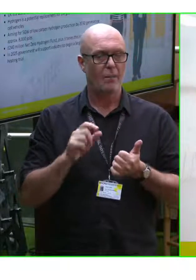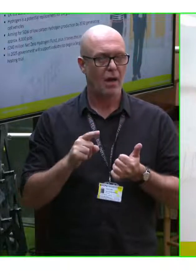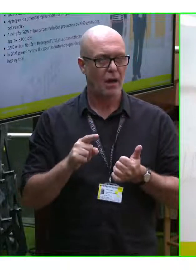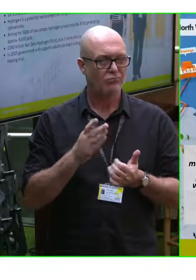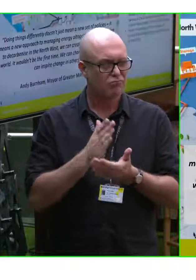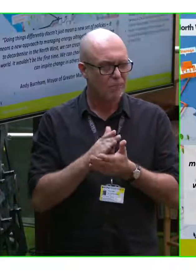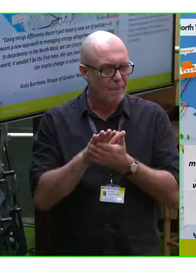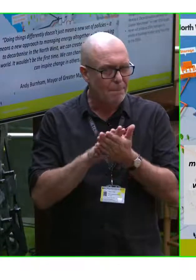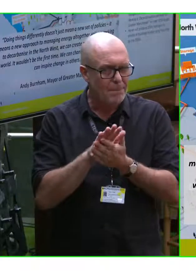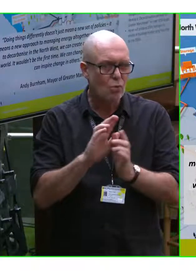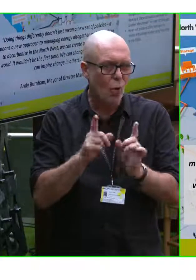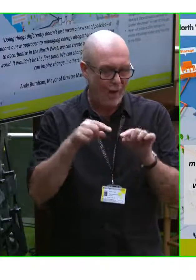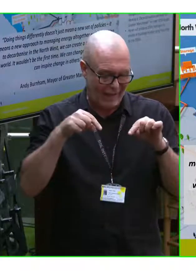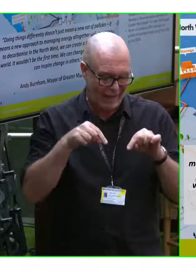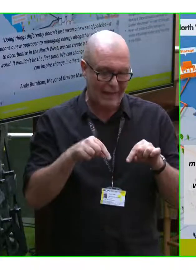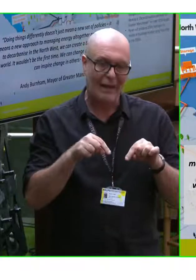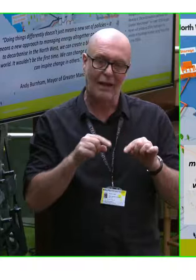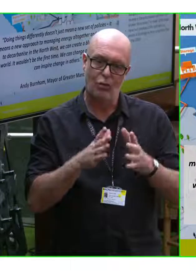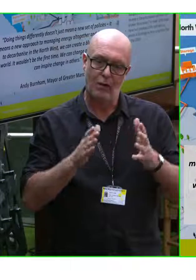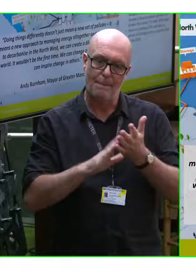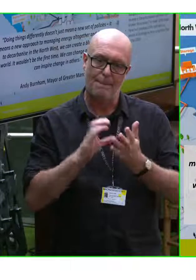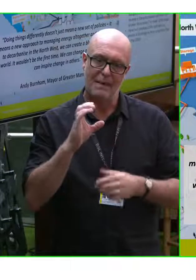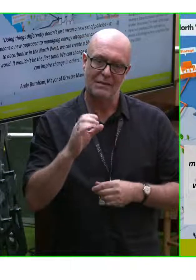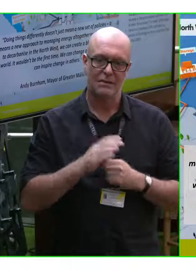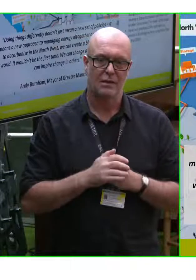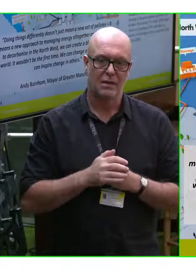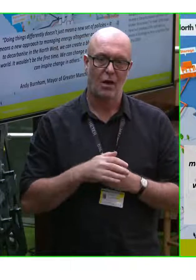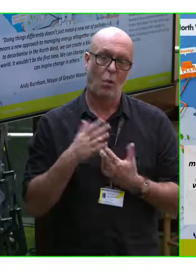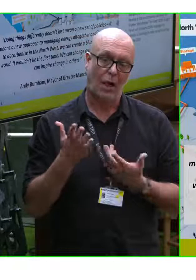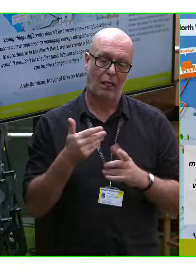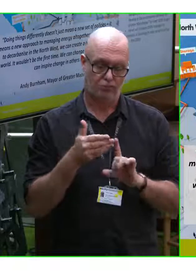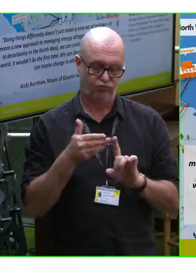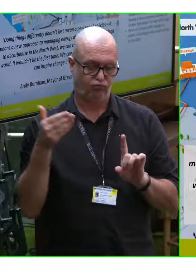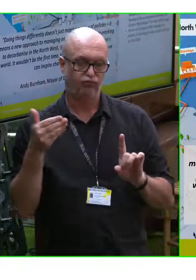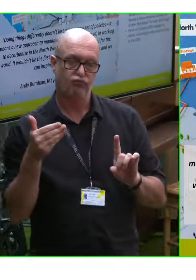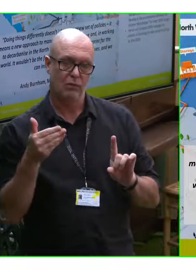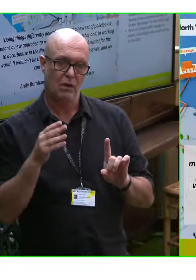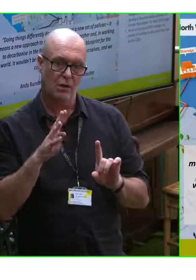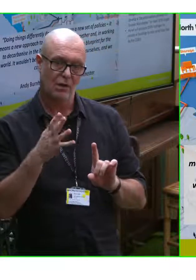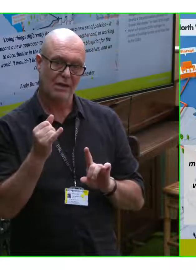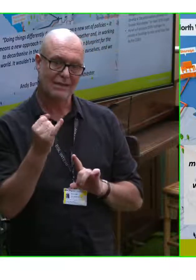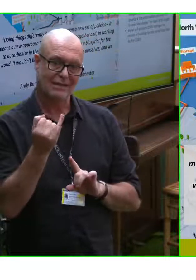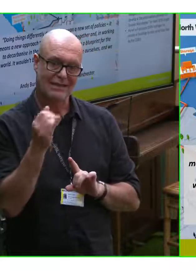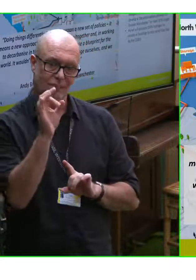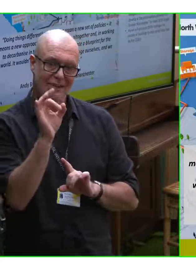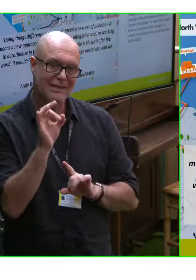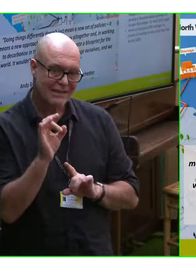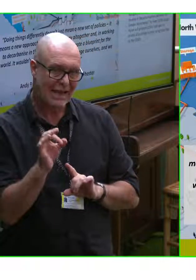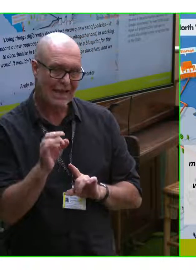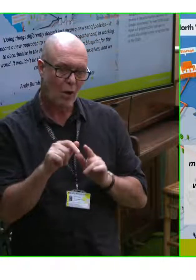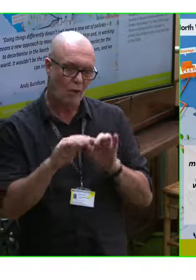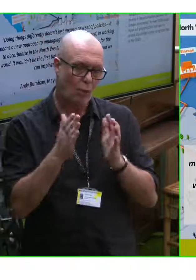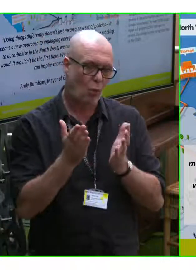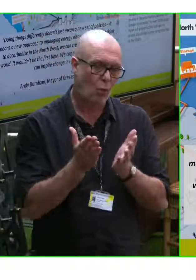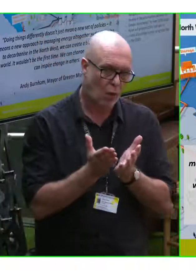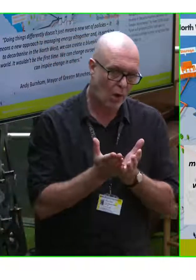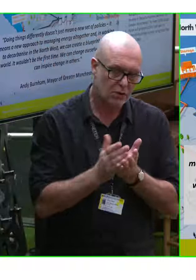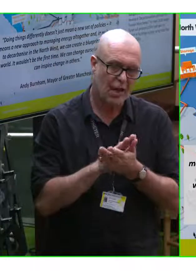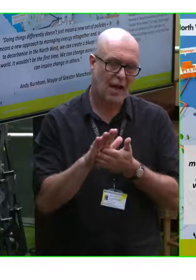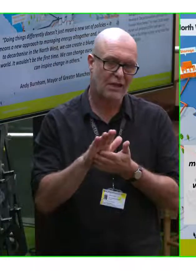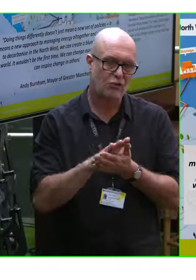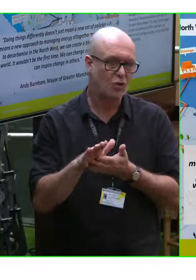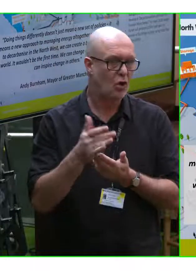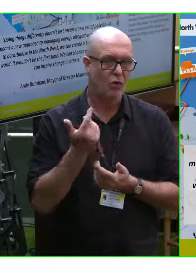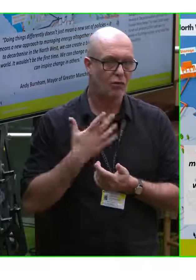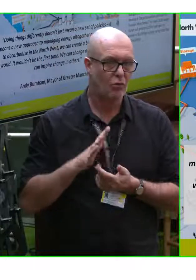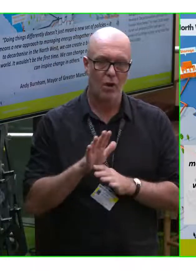us here in Greater Manchester? Well, it's recognising, first of all, 96% of the world's hydrogen comes from non-fossil fuels. We're not